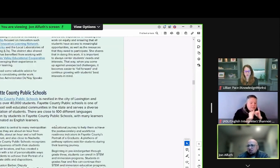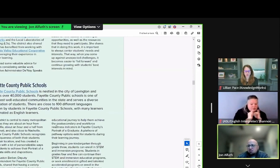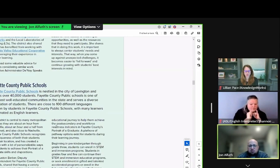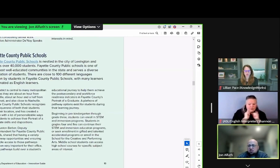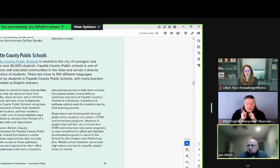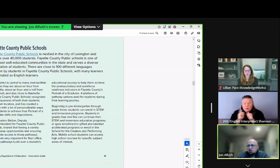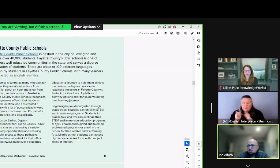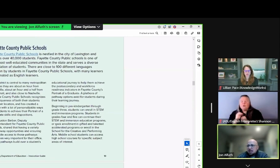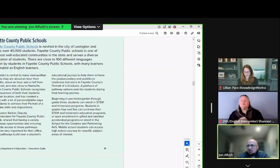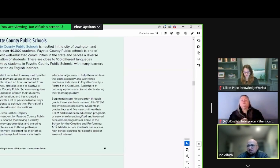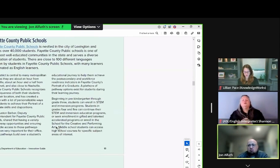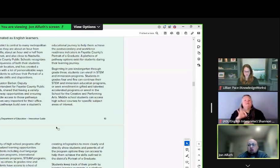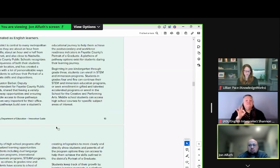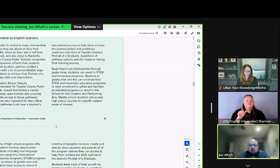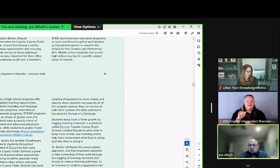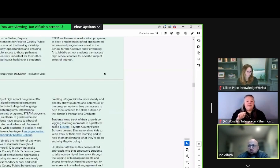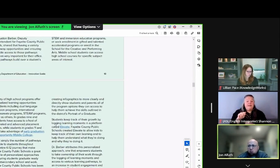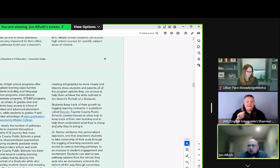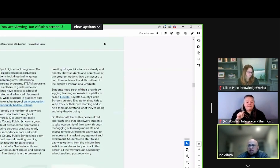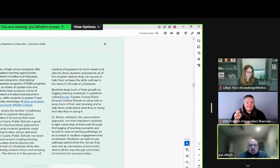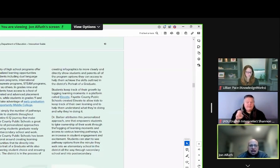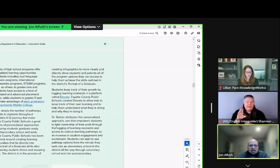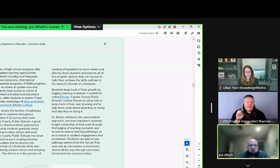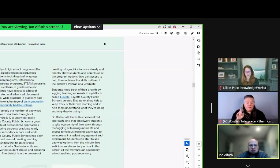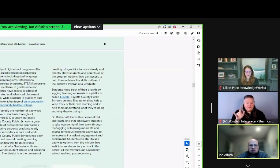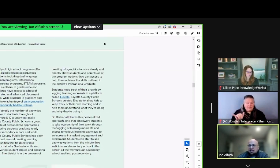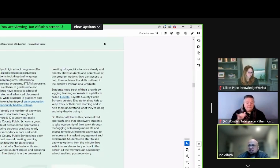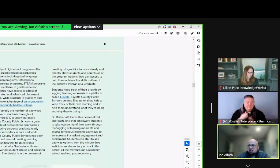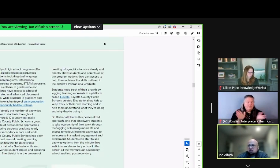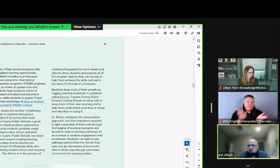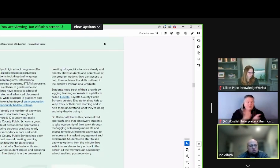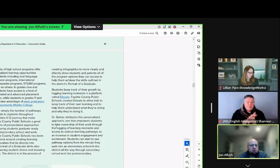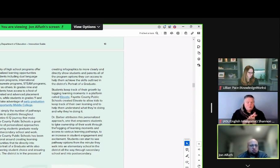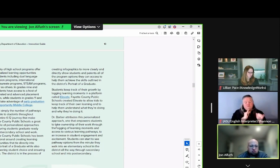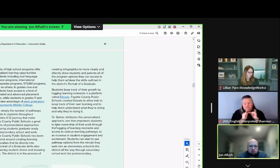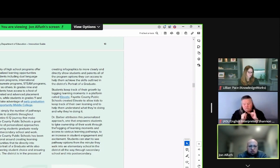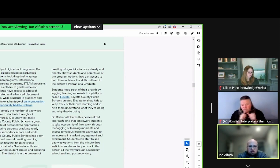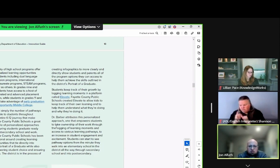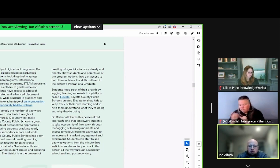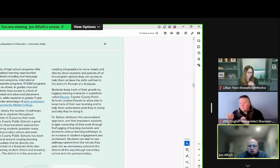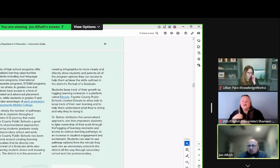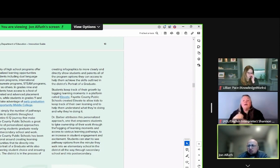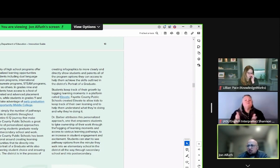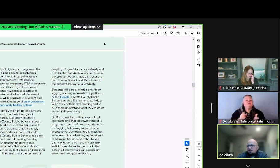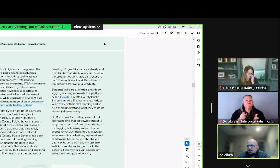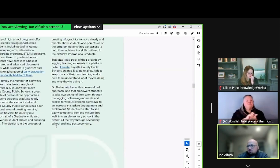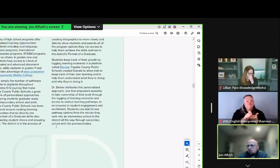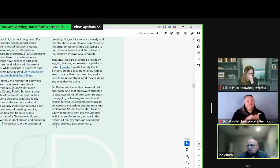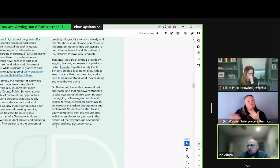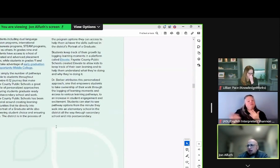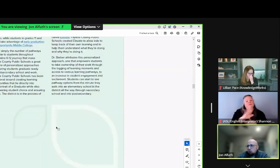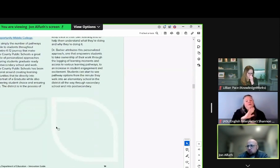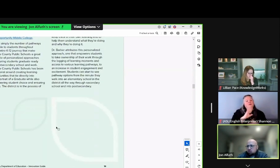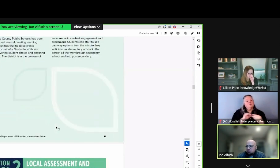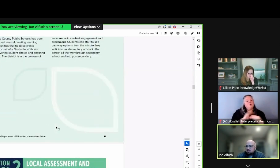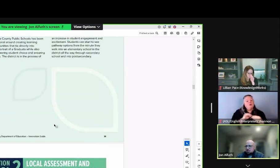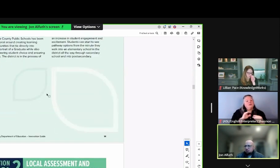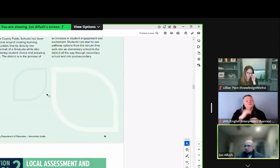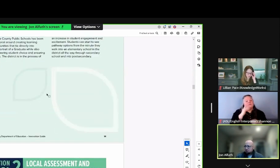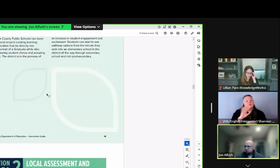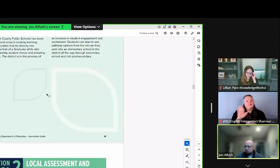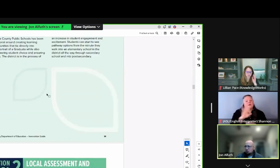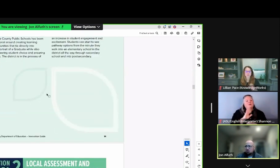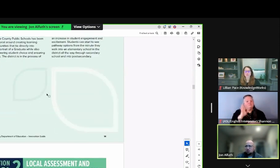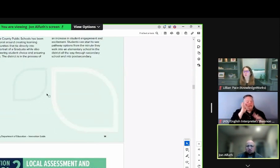Fayette County Public Schools, and then wrote up their story as it relates to both the Portrait of a Learner work and their innovative work more general.